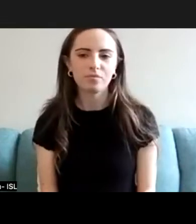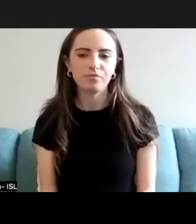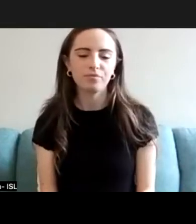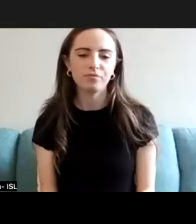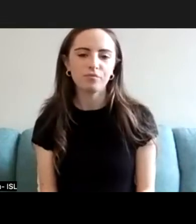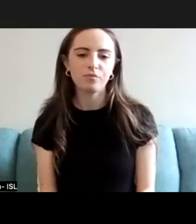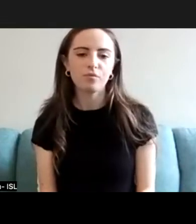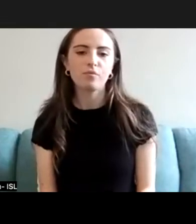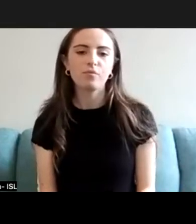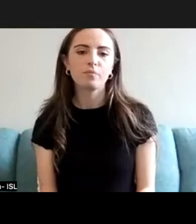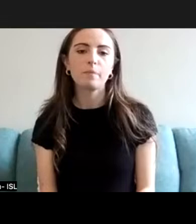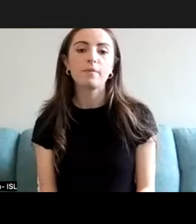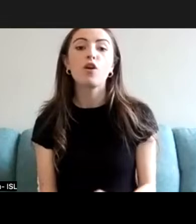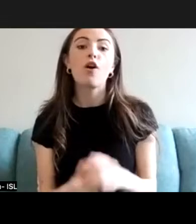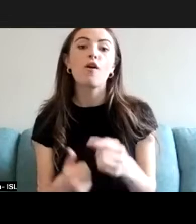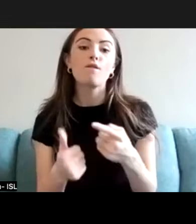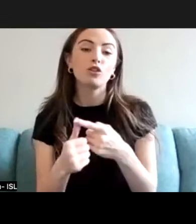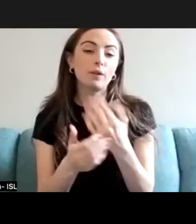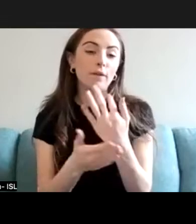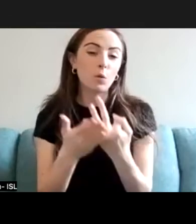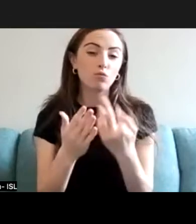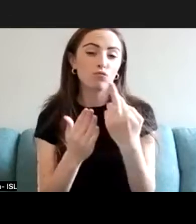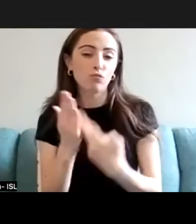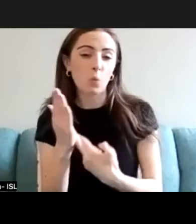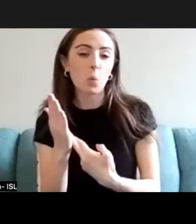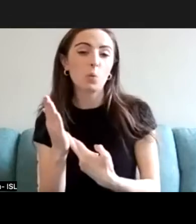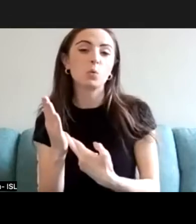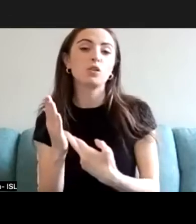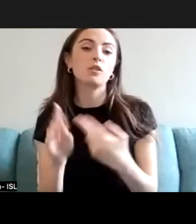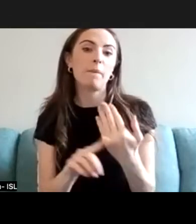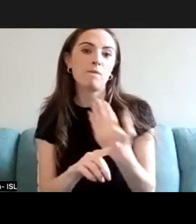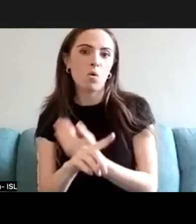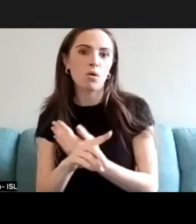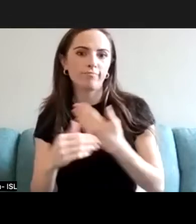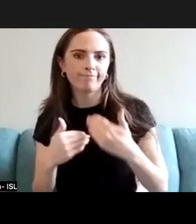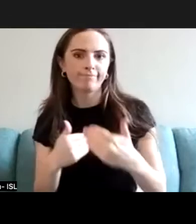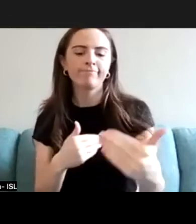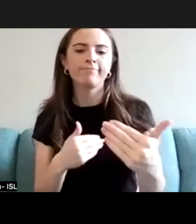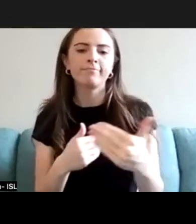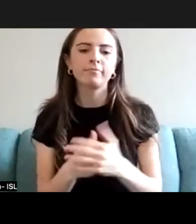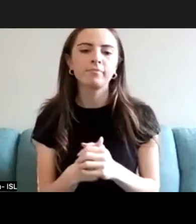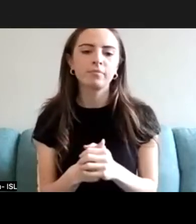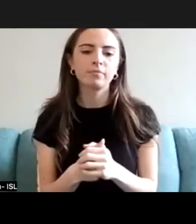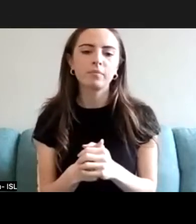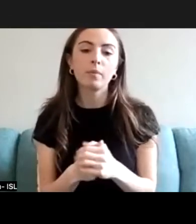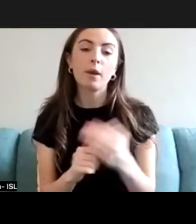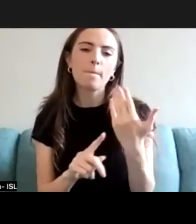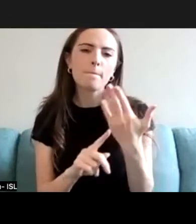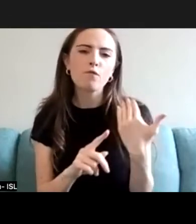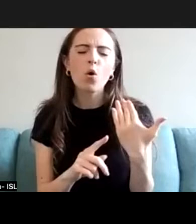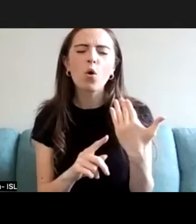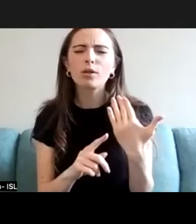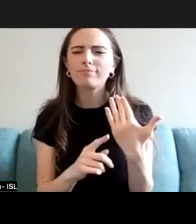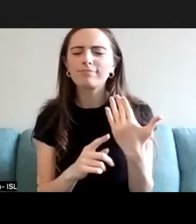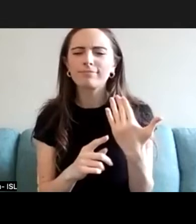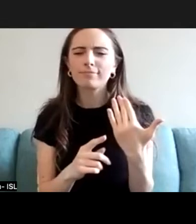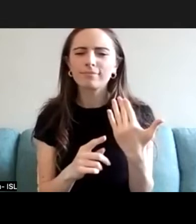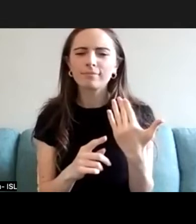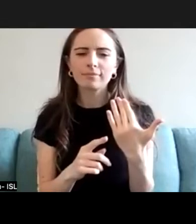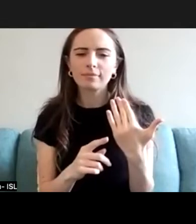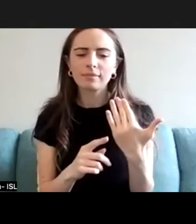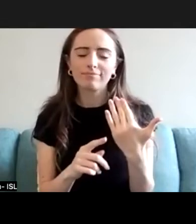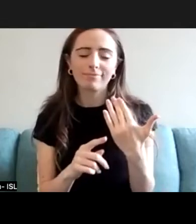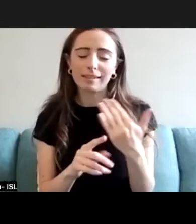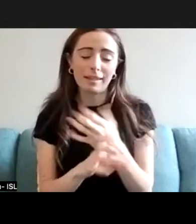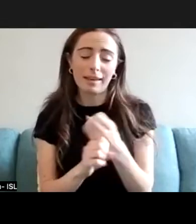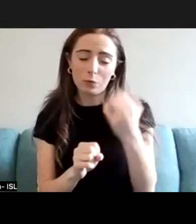Just a little bit of housekeeping before we start off. Something that actually was brought to my attention that I wasn't quite aware